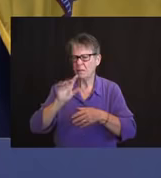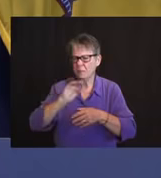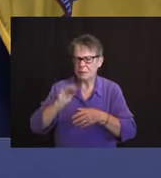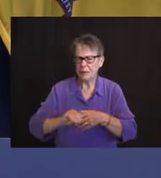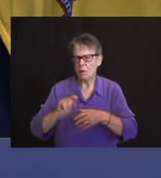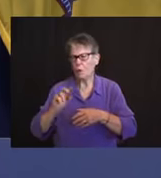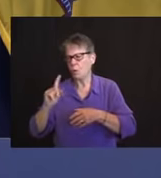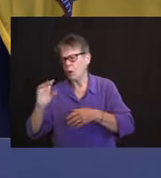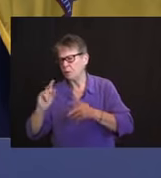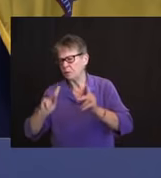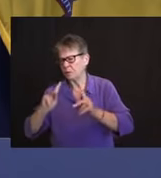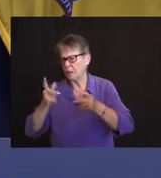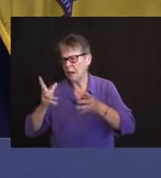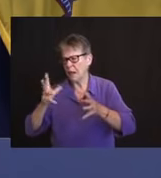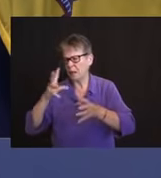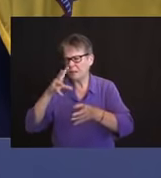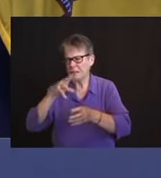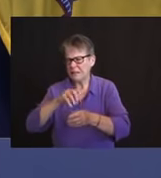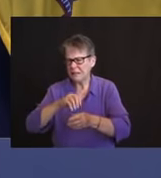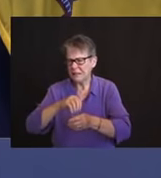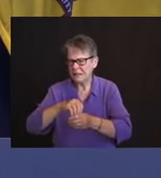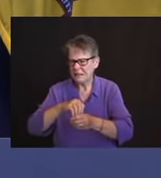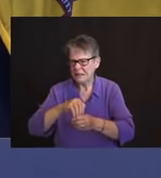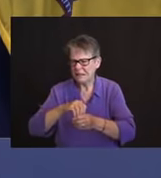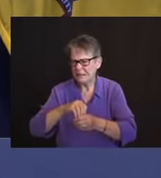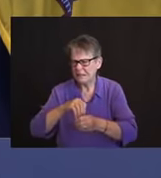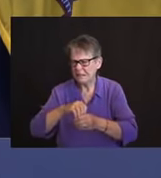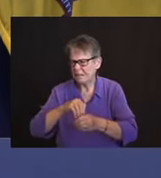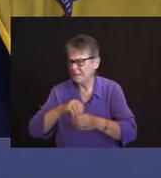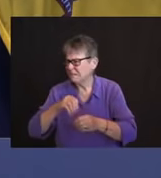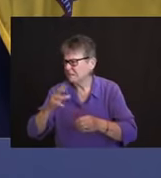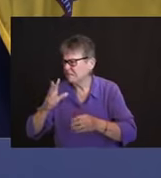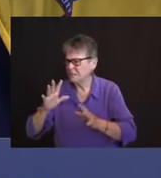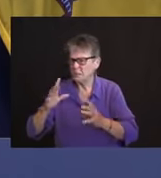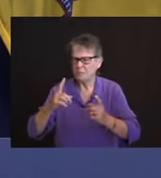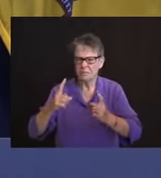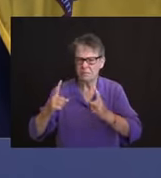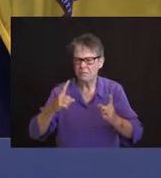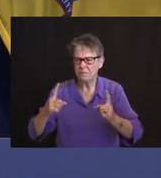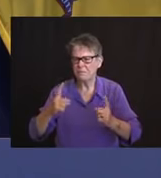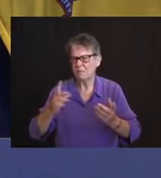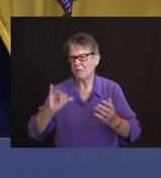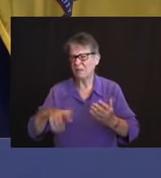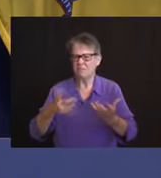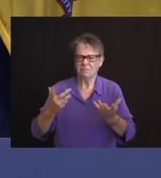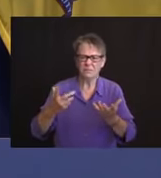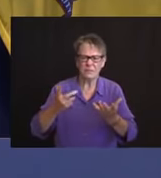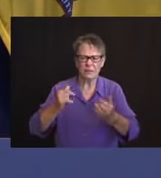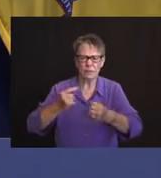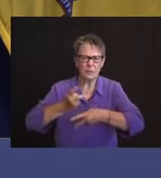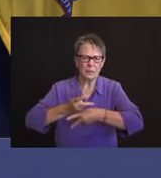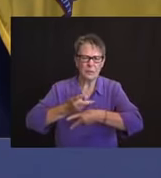that is a real possibility. But folks, again, have to be really careful. We've